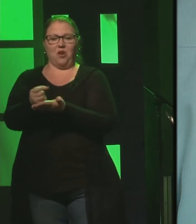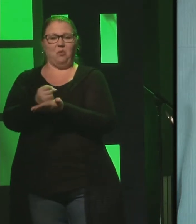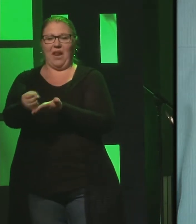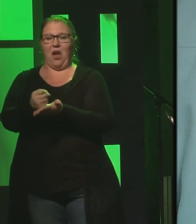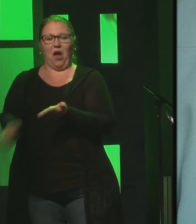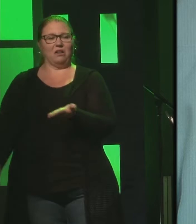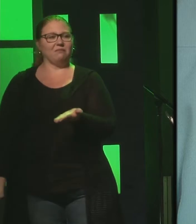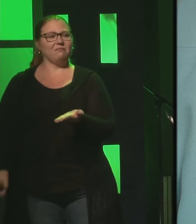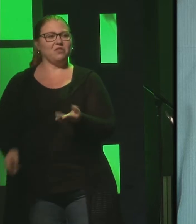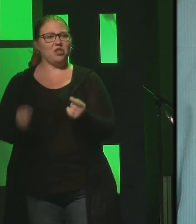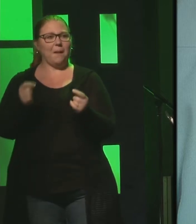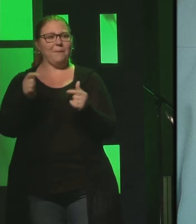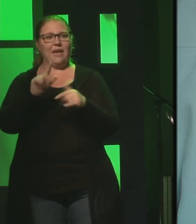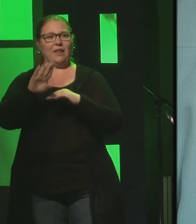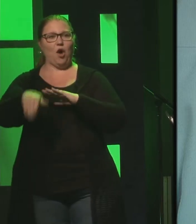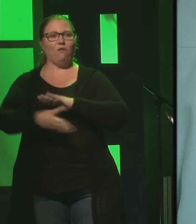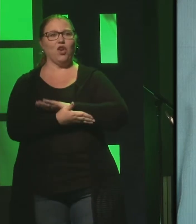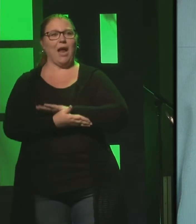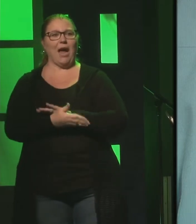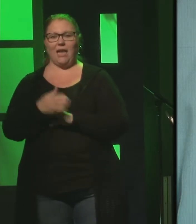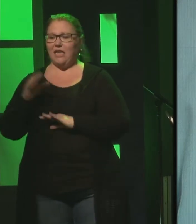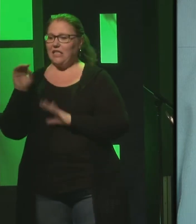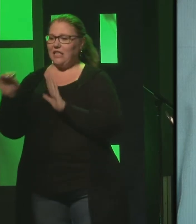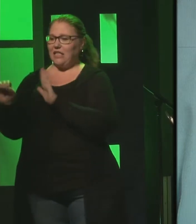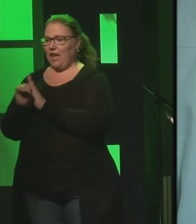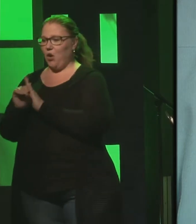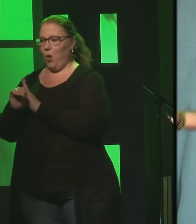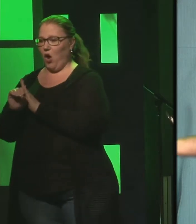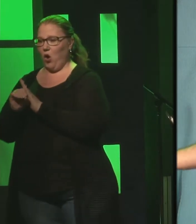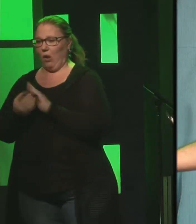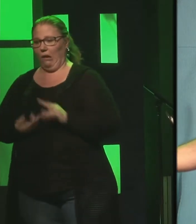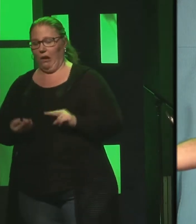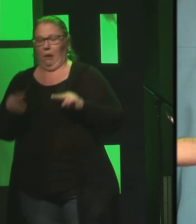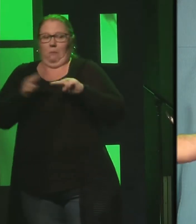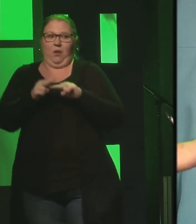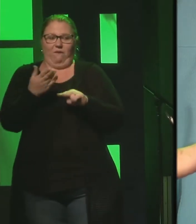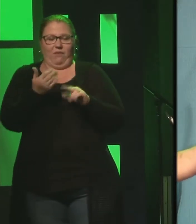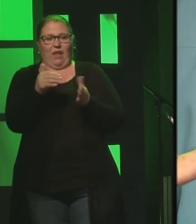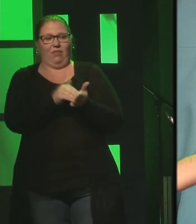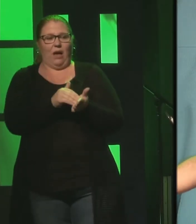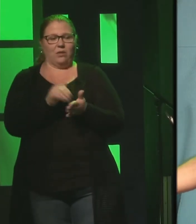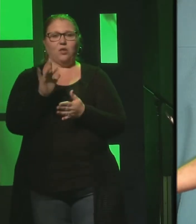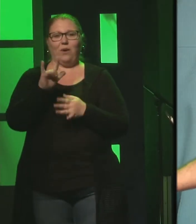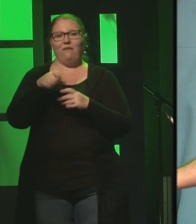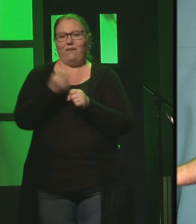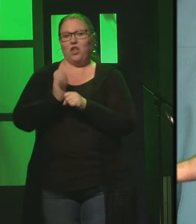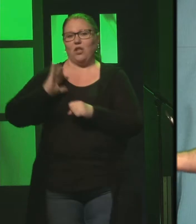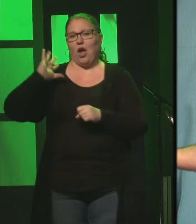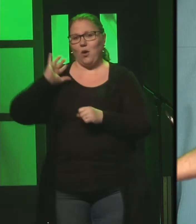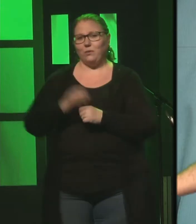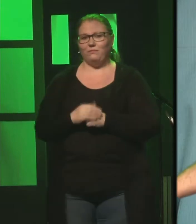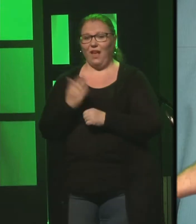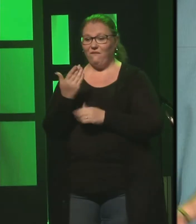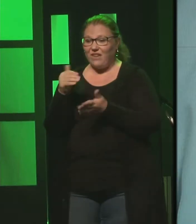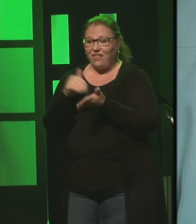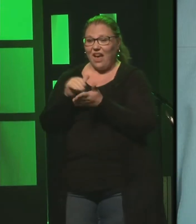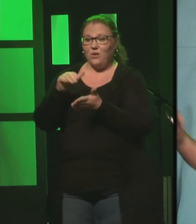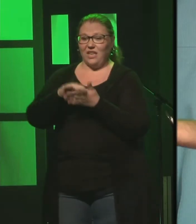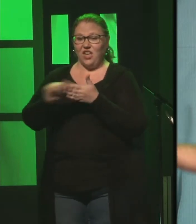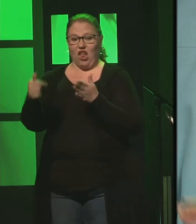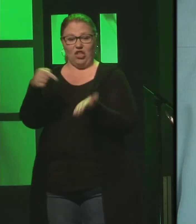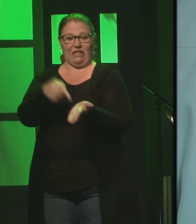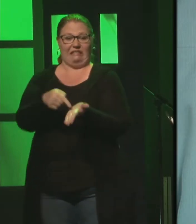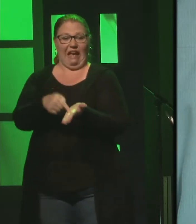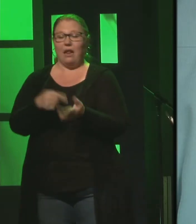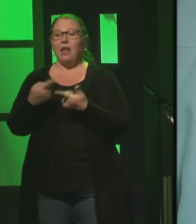just immediately, overnight, went from like zero debt to about $15,000. This is like 25 years ago, right? $15,000 debt. Then went